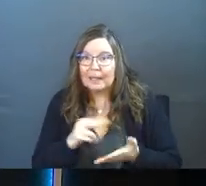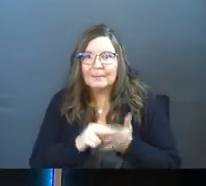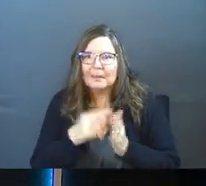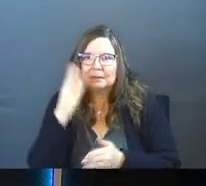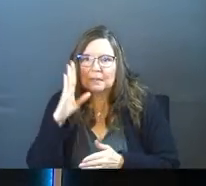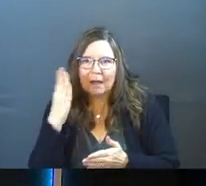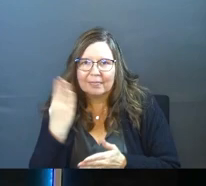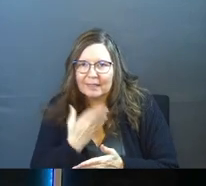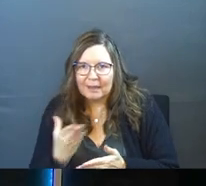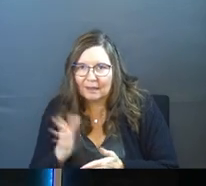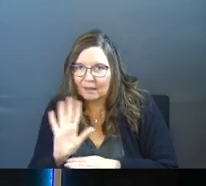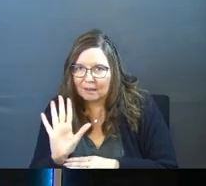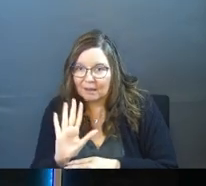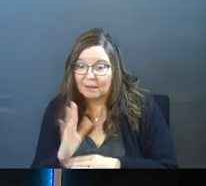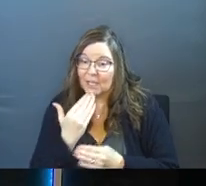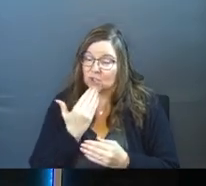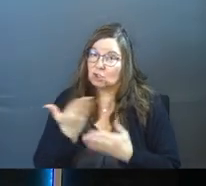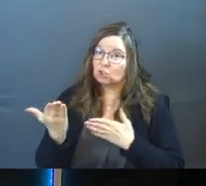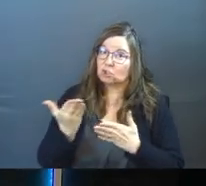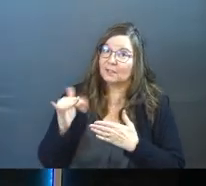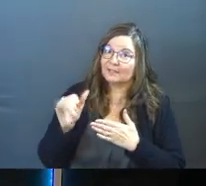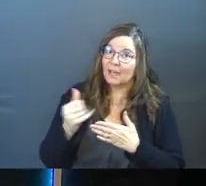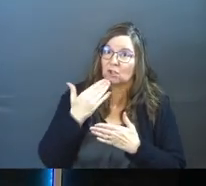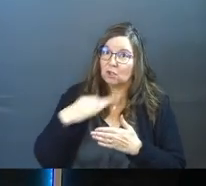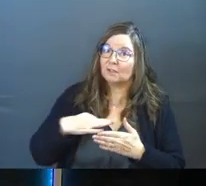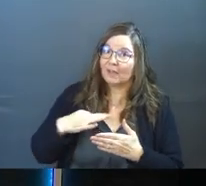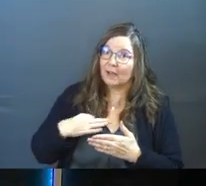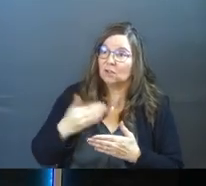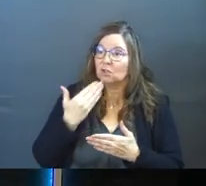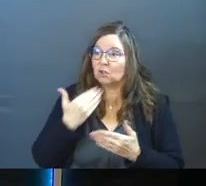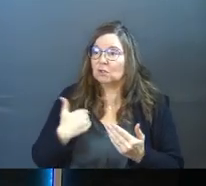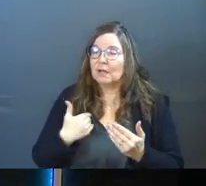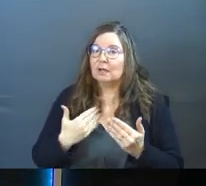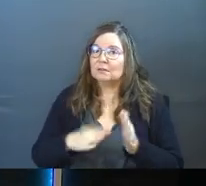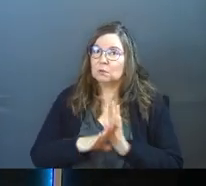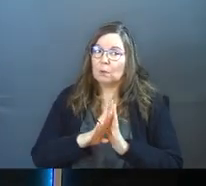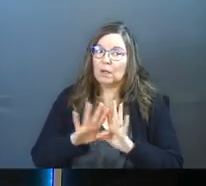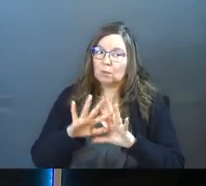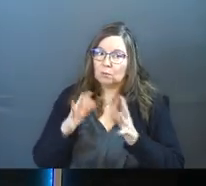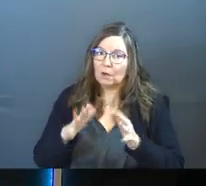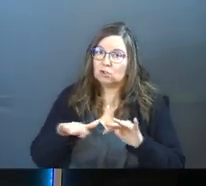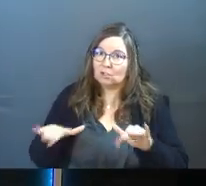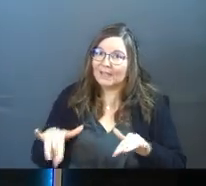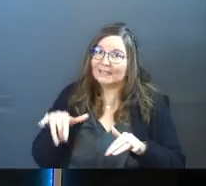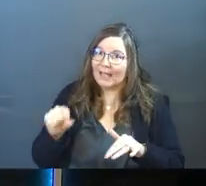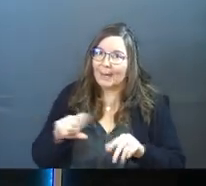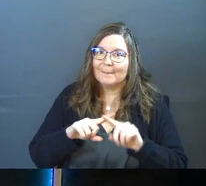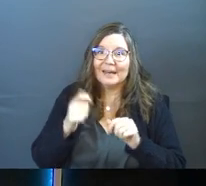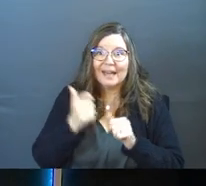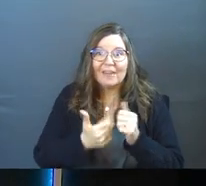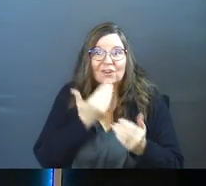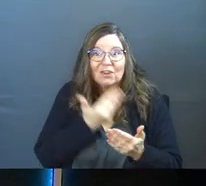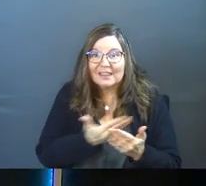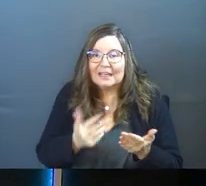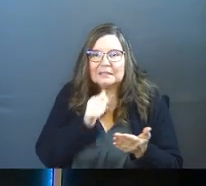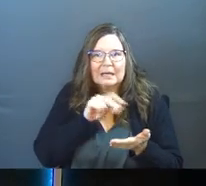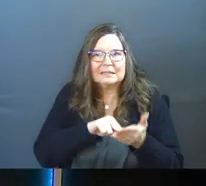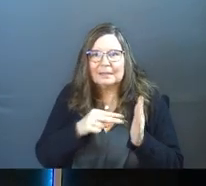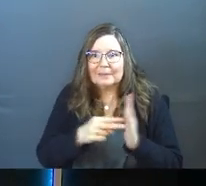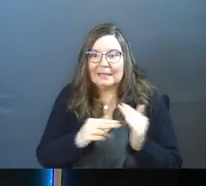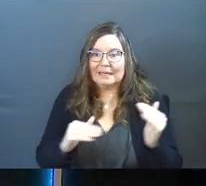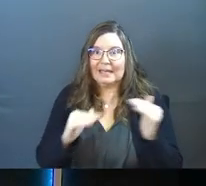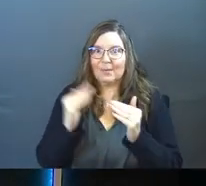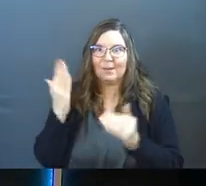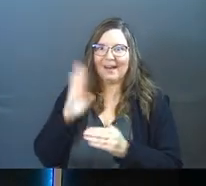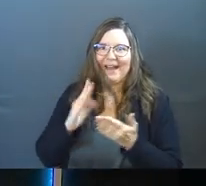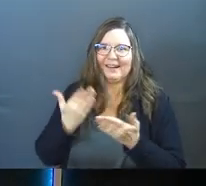okay? It's good to serve, and it's good to volunteer, and it's good to have develop a well-rounded child, but every good thing is not necessarily